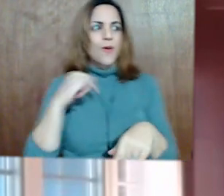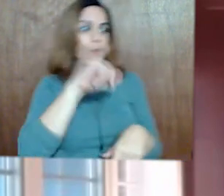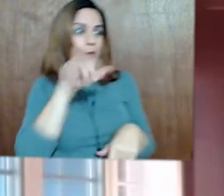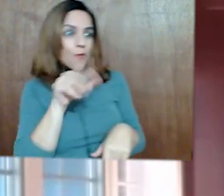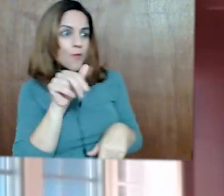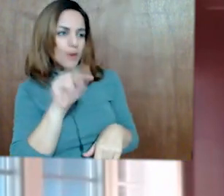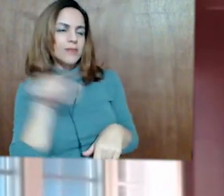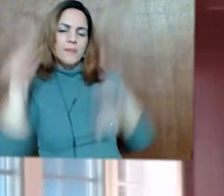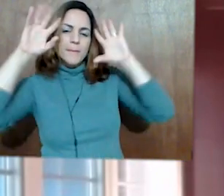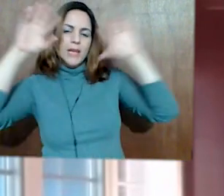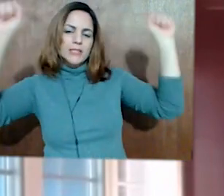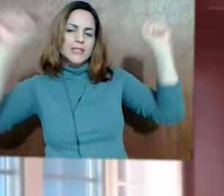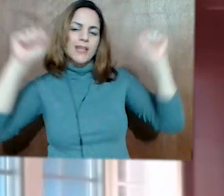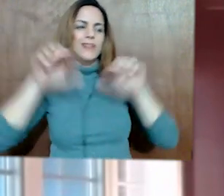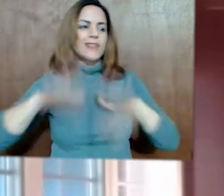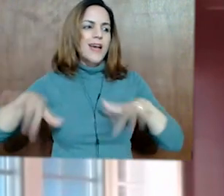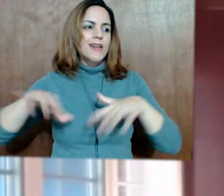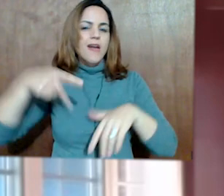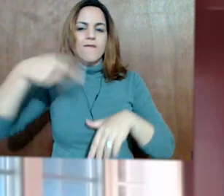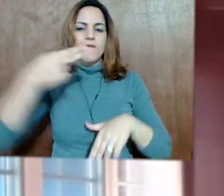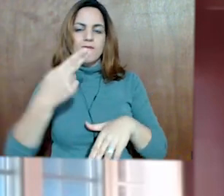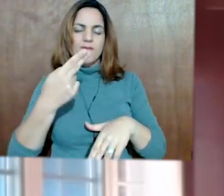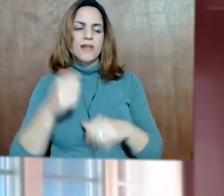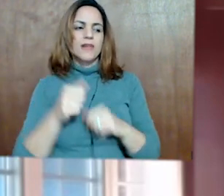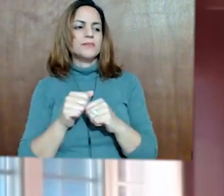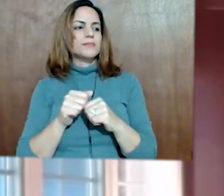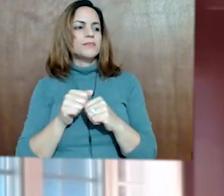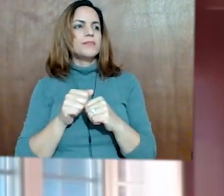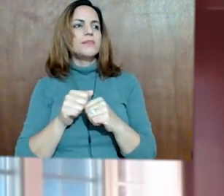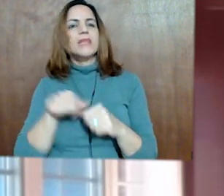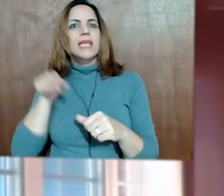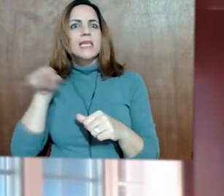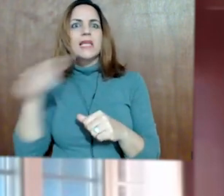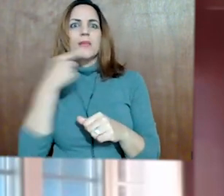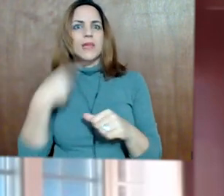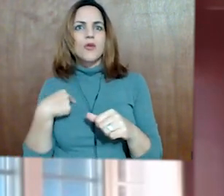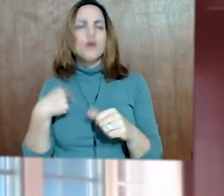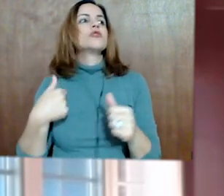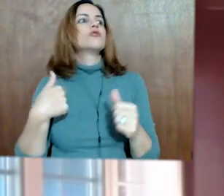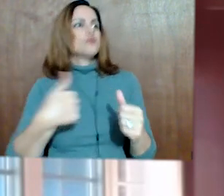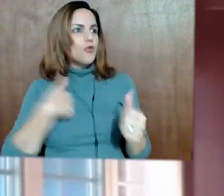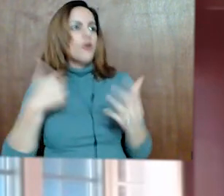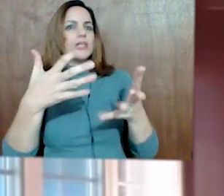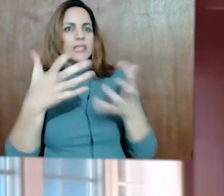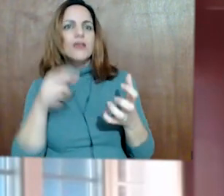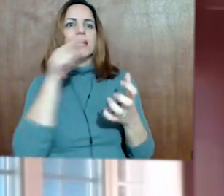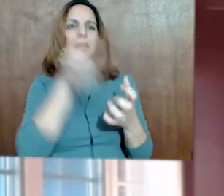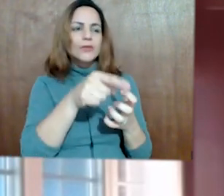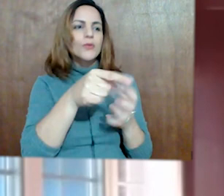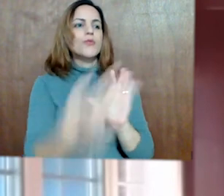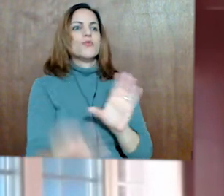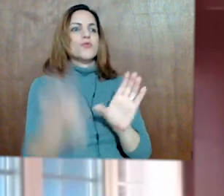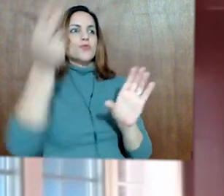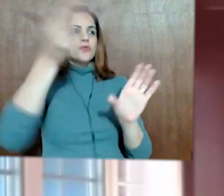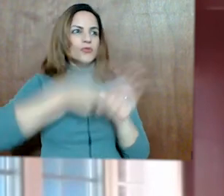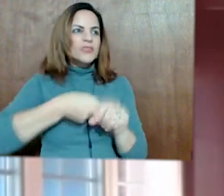of the Black Journalists in Philadelphia. And he said, Juan, I want you to join the Black Journalists Organization. So he brought me to a